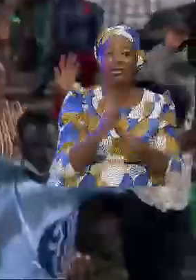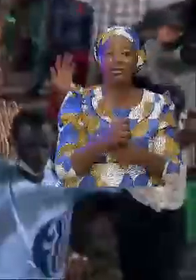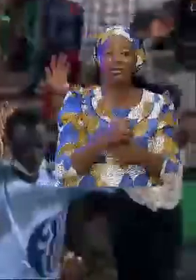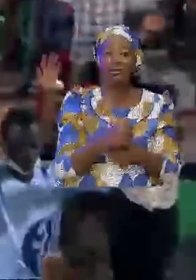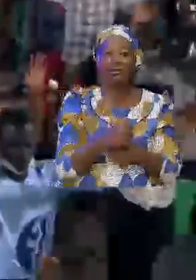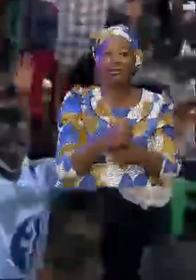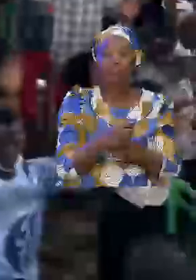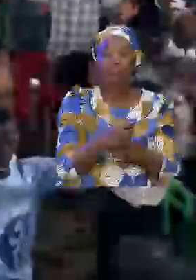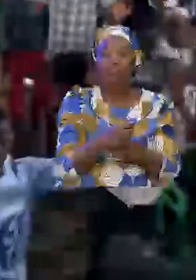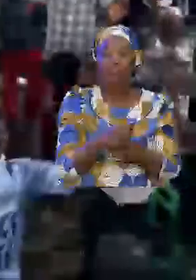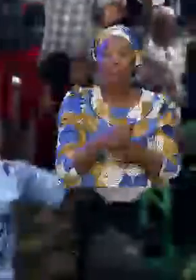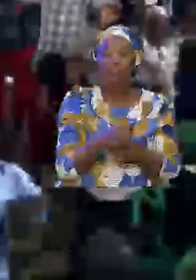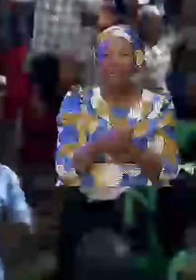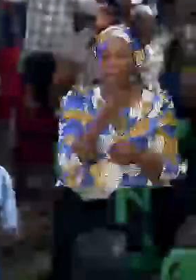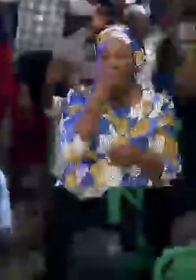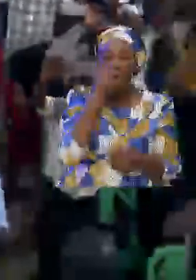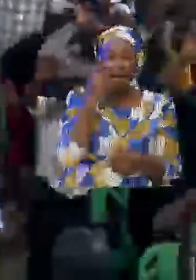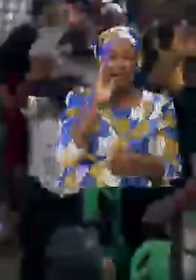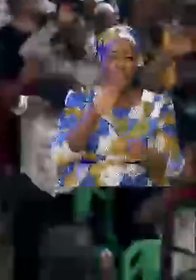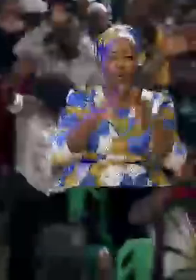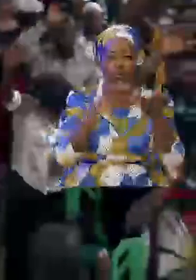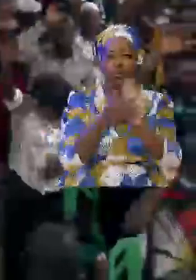Lay the other hand where you have a challenge.